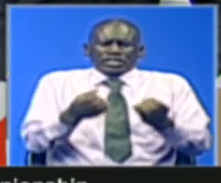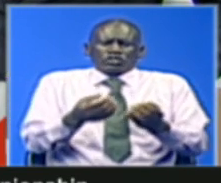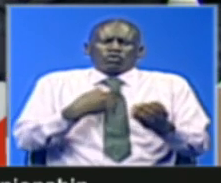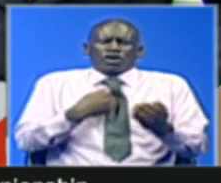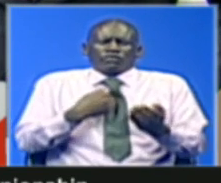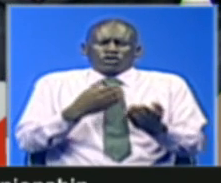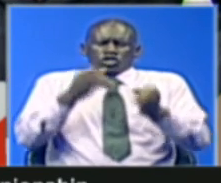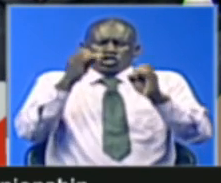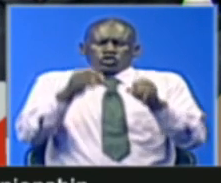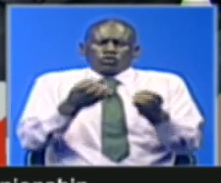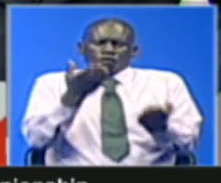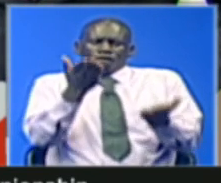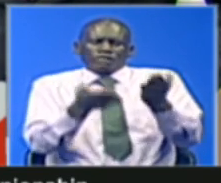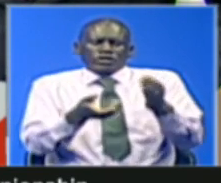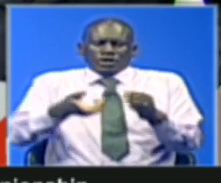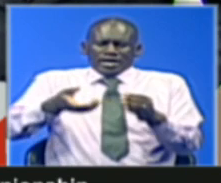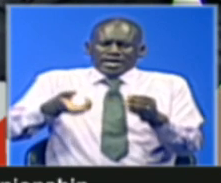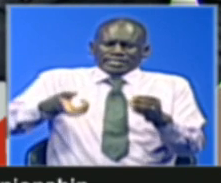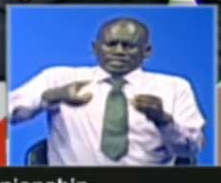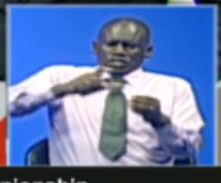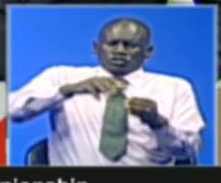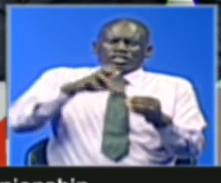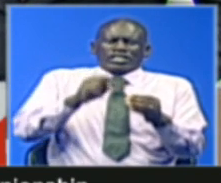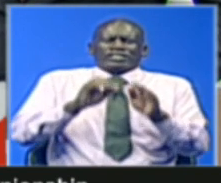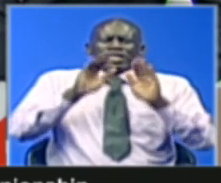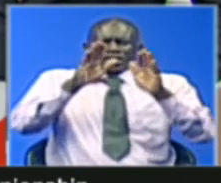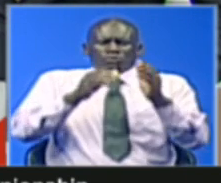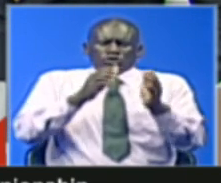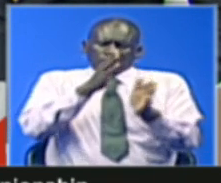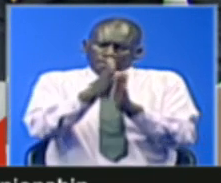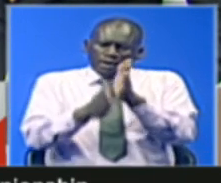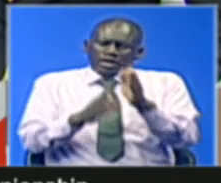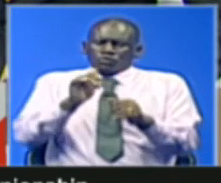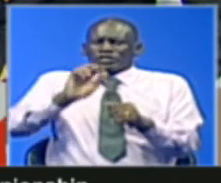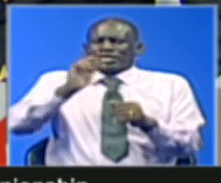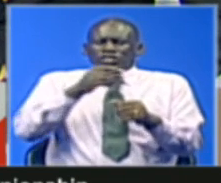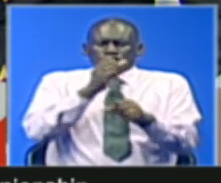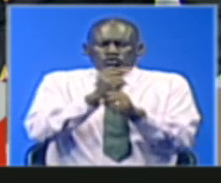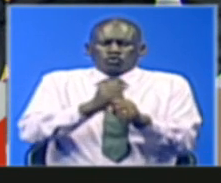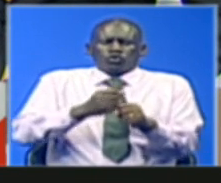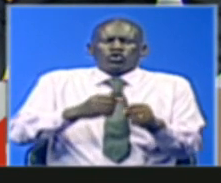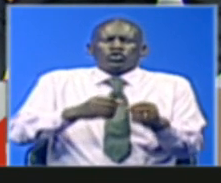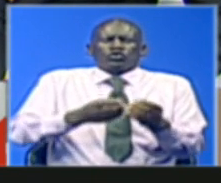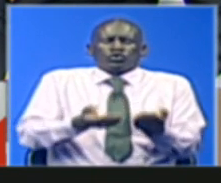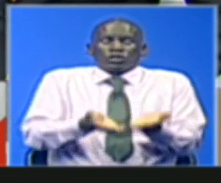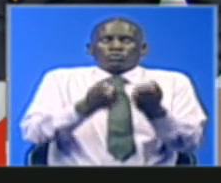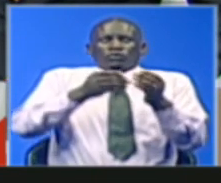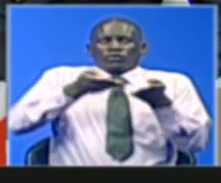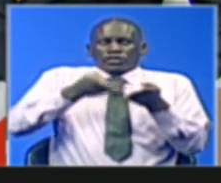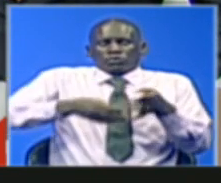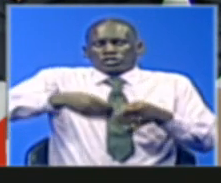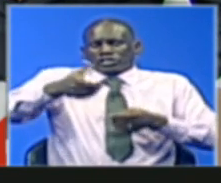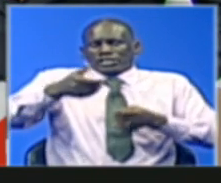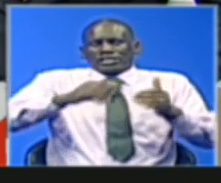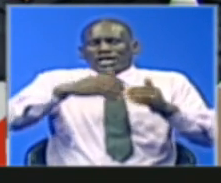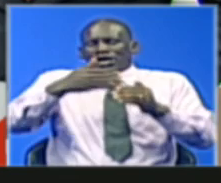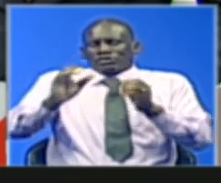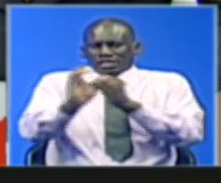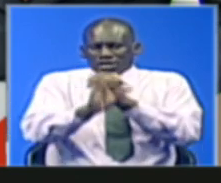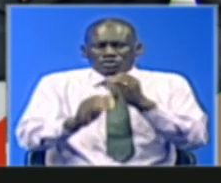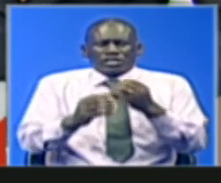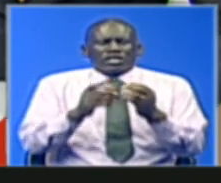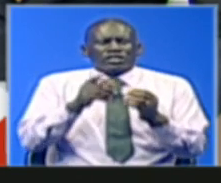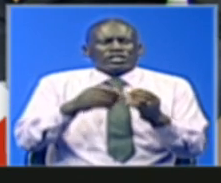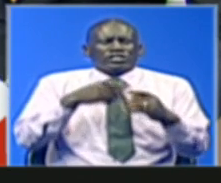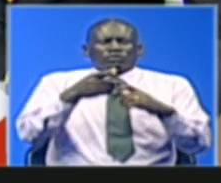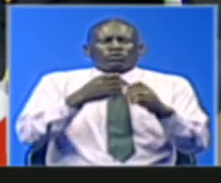have been cited as the key measures that Kenya should take to grow its exports. Now, NTV's Alex Mwangi reports on the deliberations that